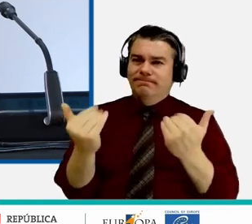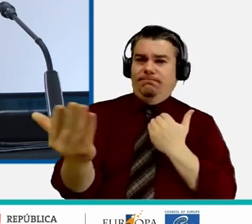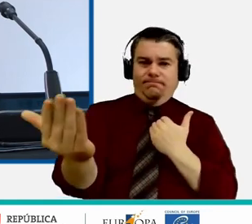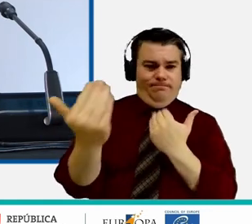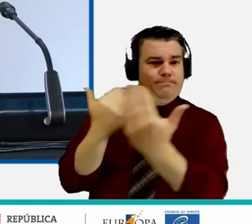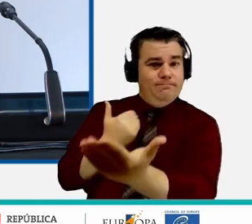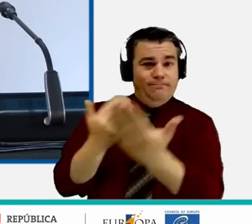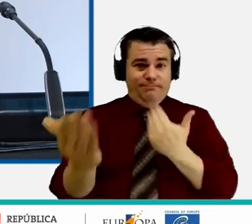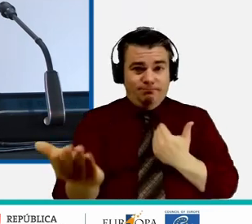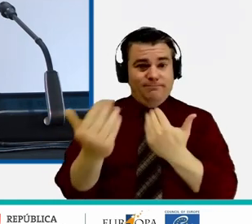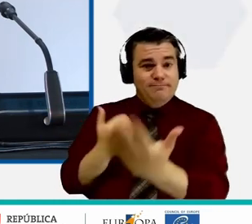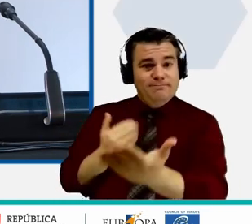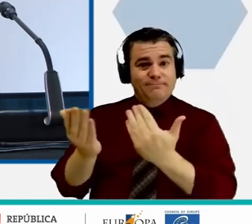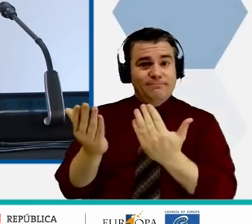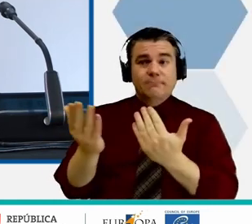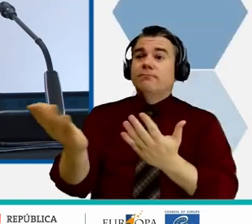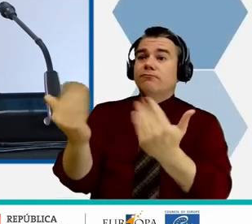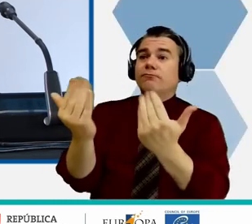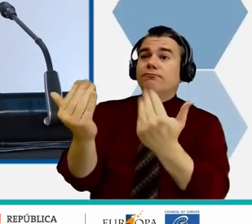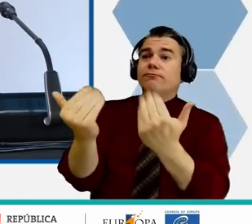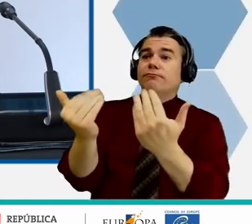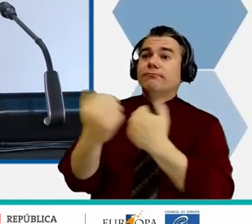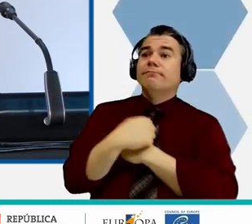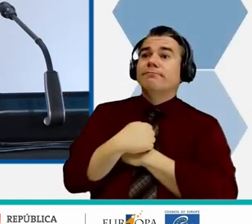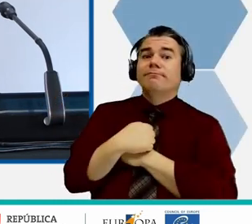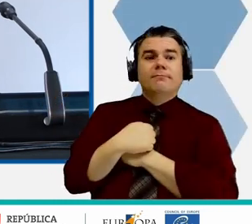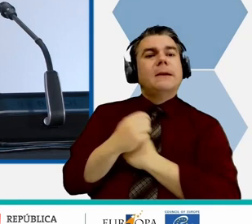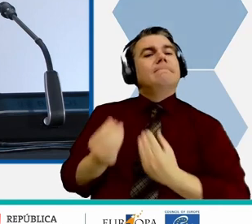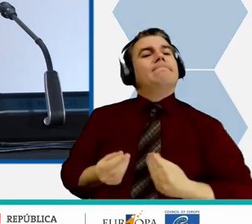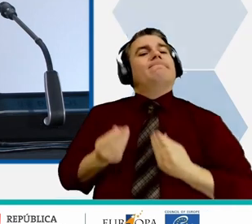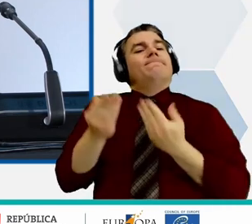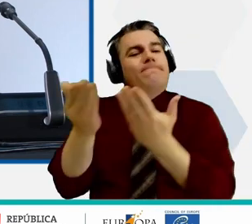have to give something to receive something too. So,